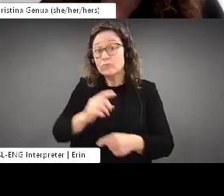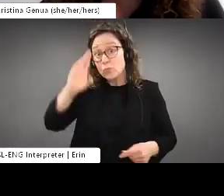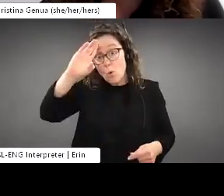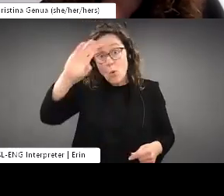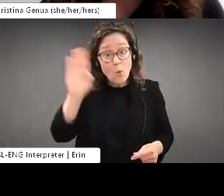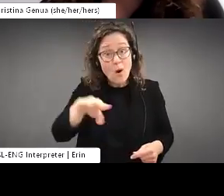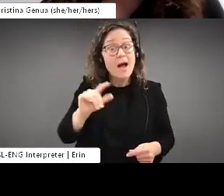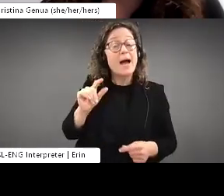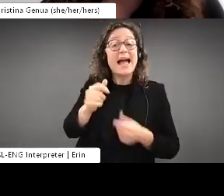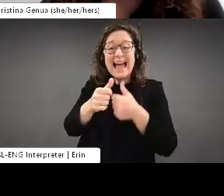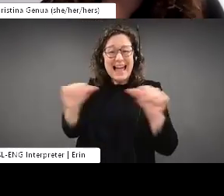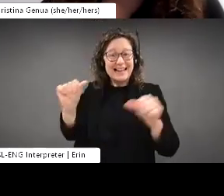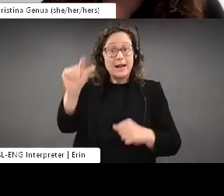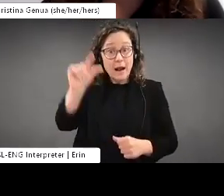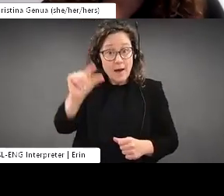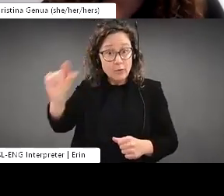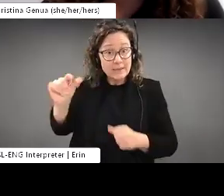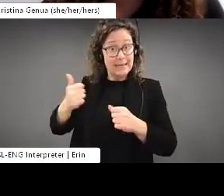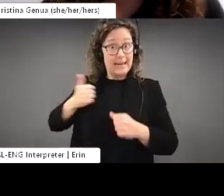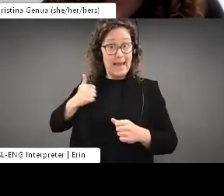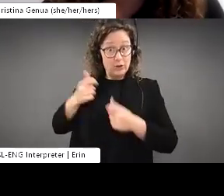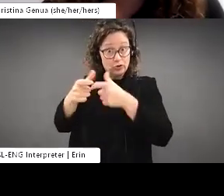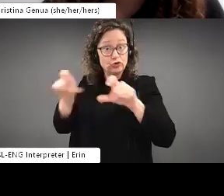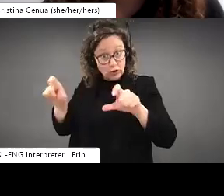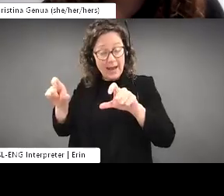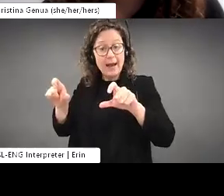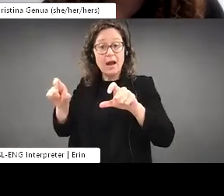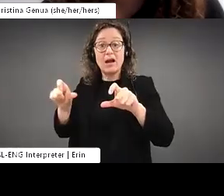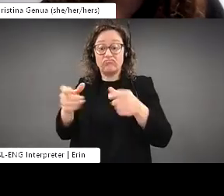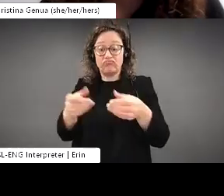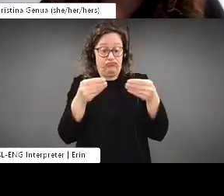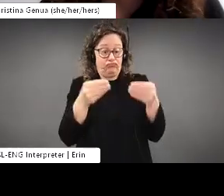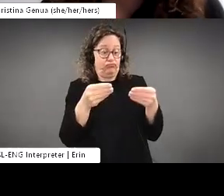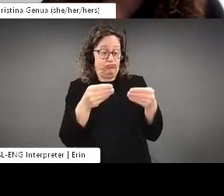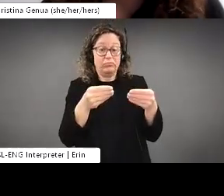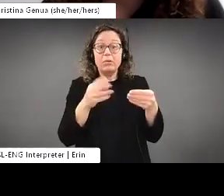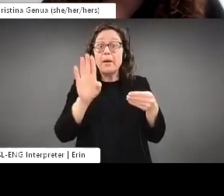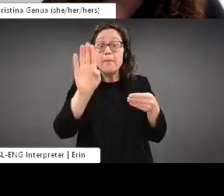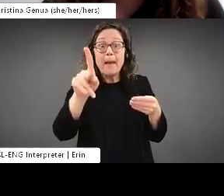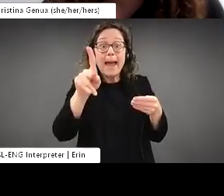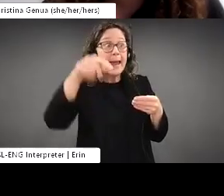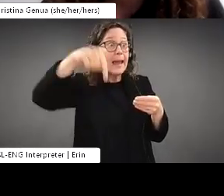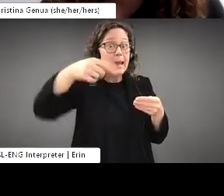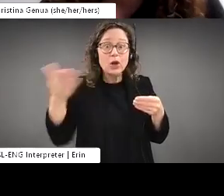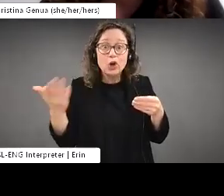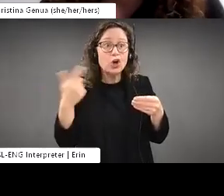he can even though he doesn't have an account at that bank, he can cash the